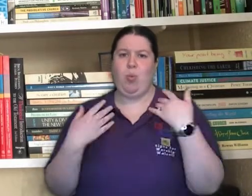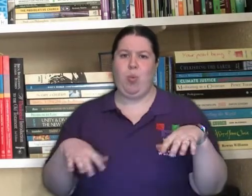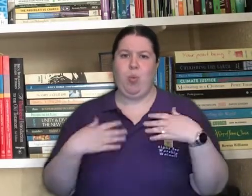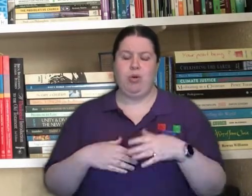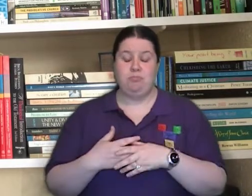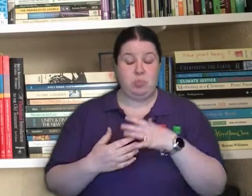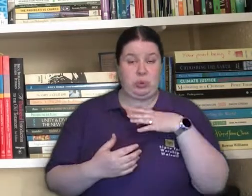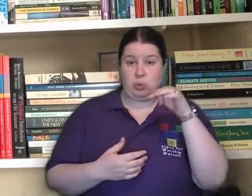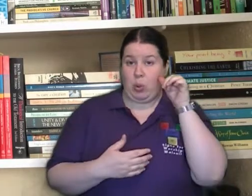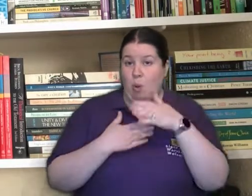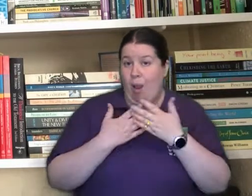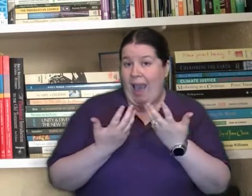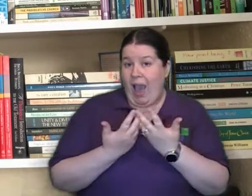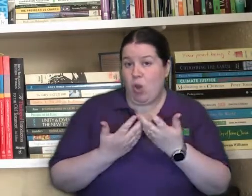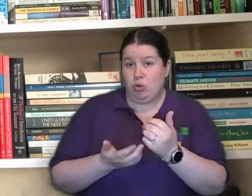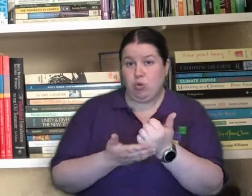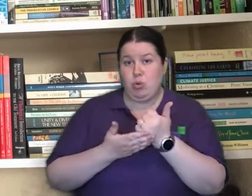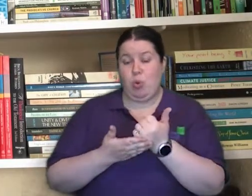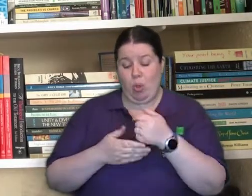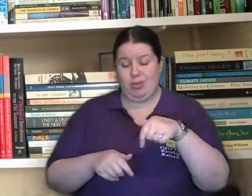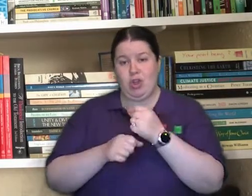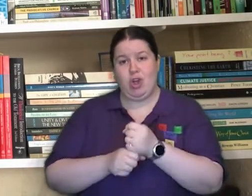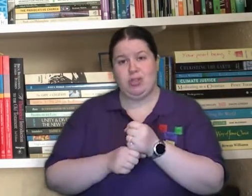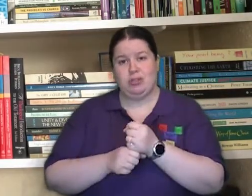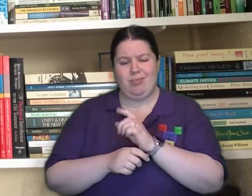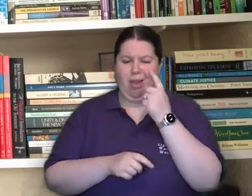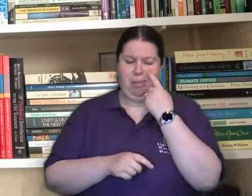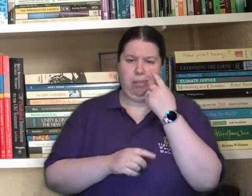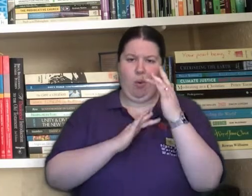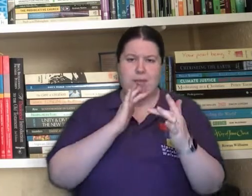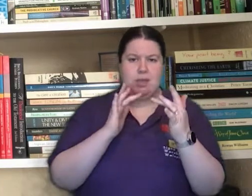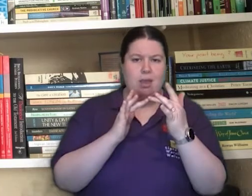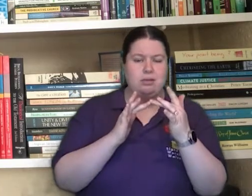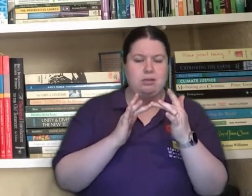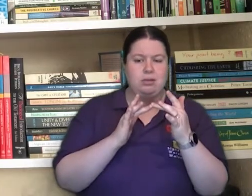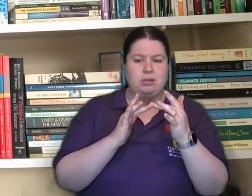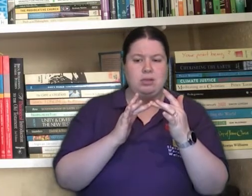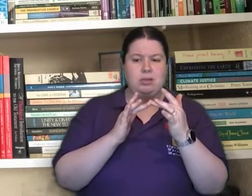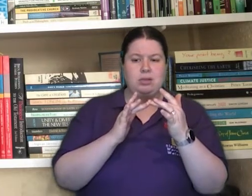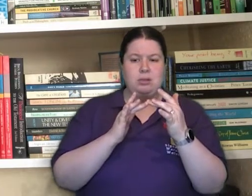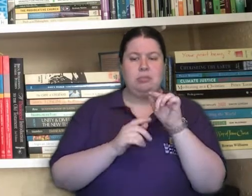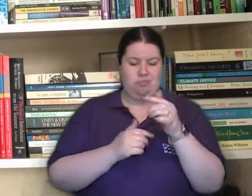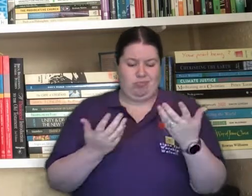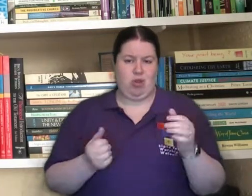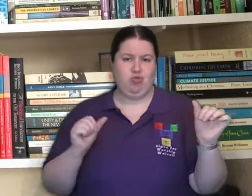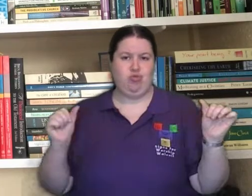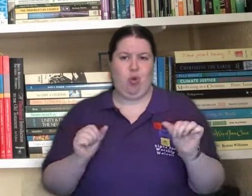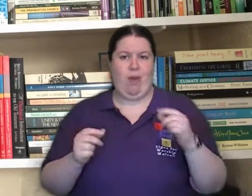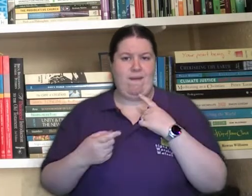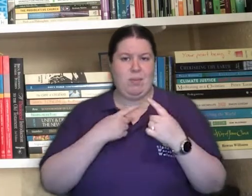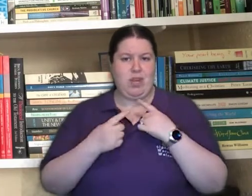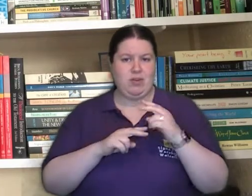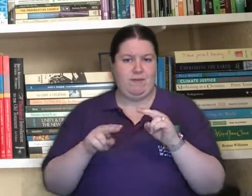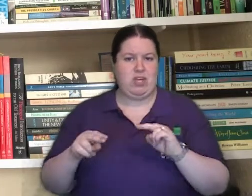giving. If you'd like to know more about how to give to the work of the church, then head over to our website, or we'll soon have a